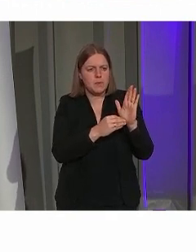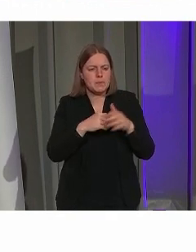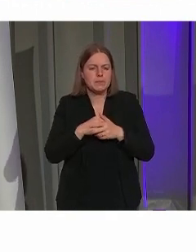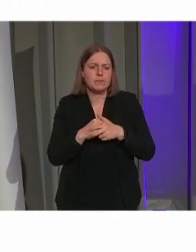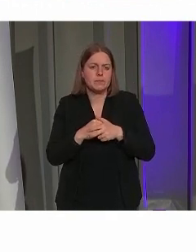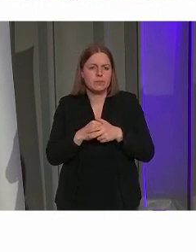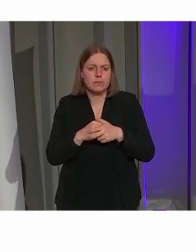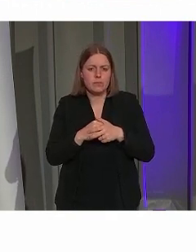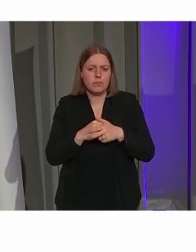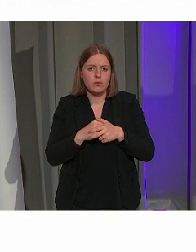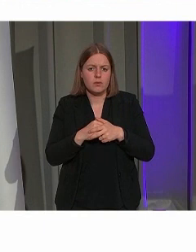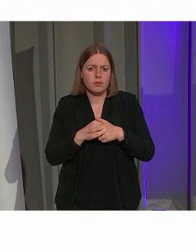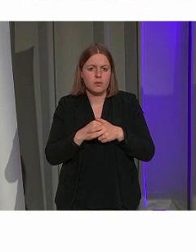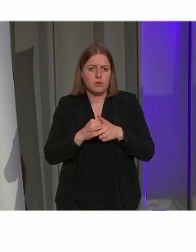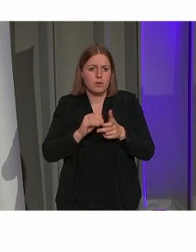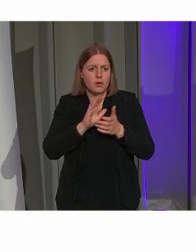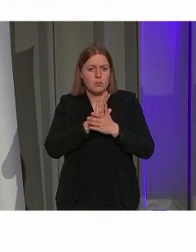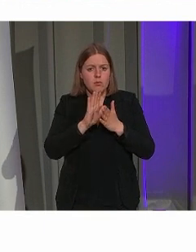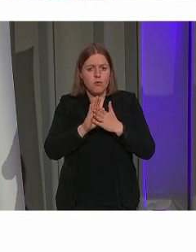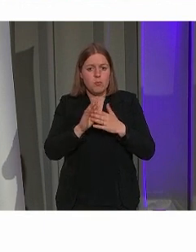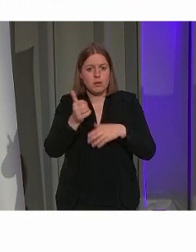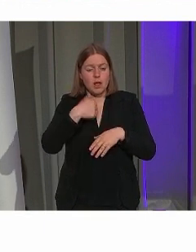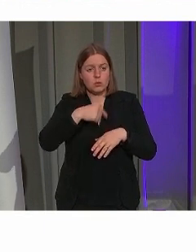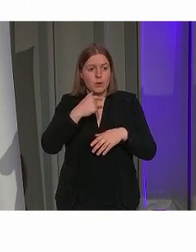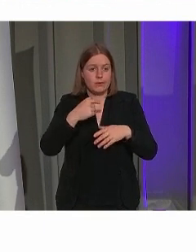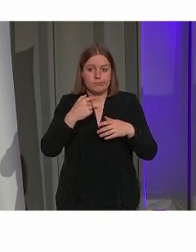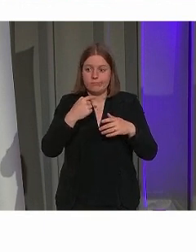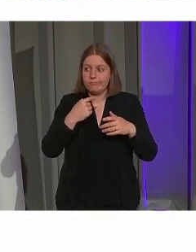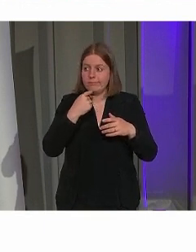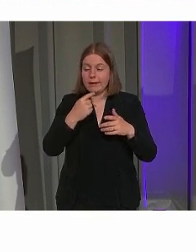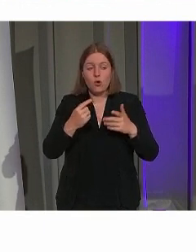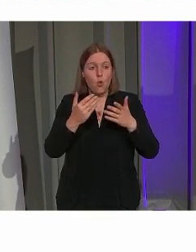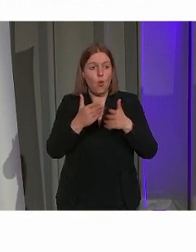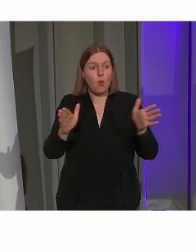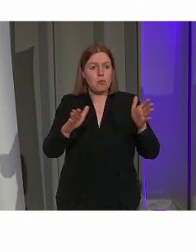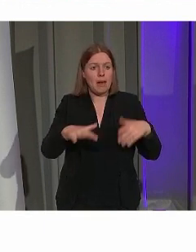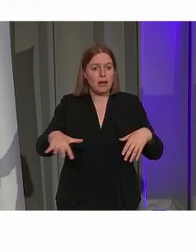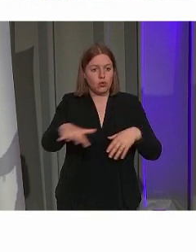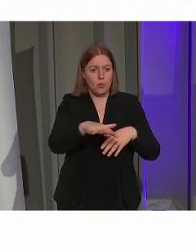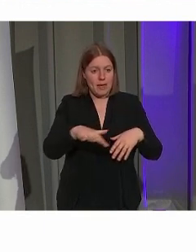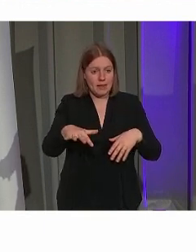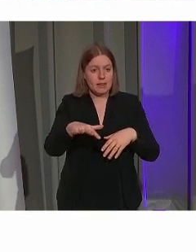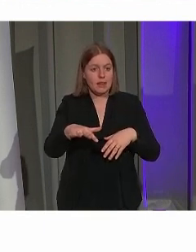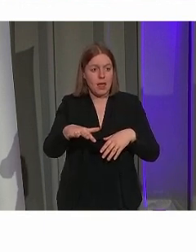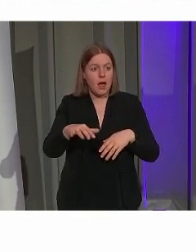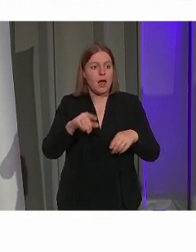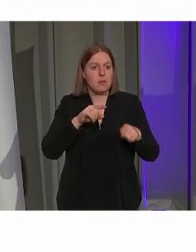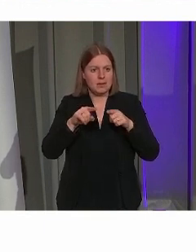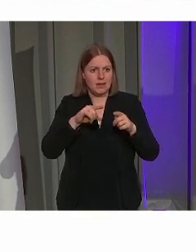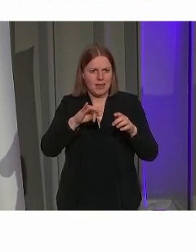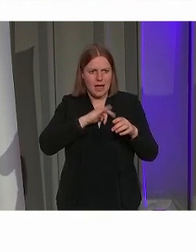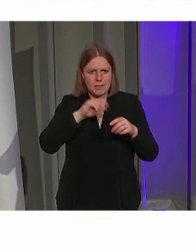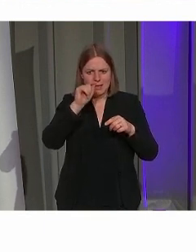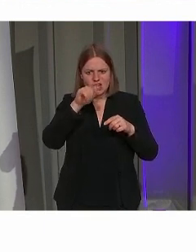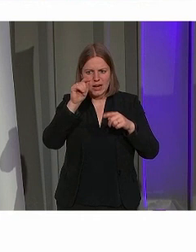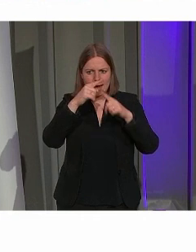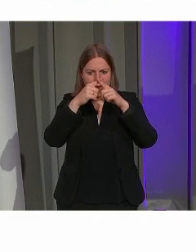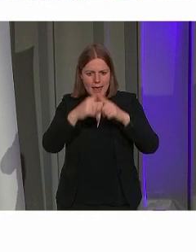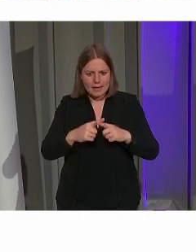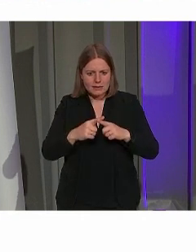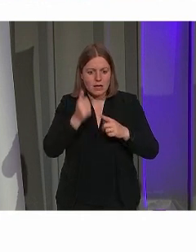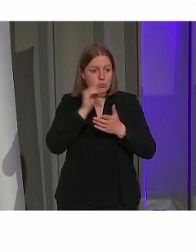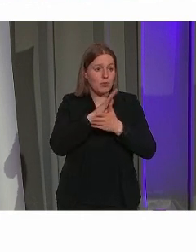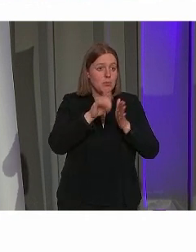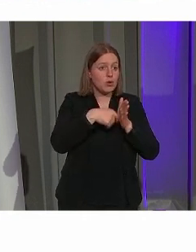internal processes. If we talk about public domains, public space, then that is included in the processes